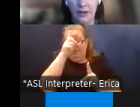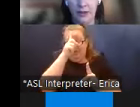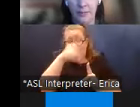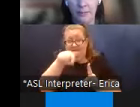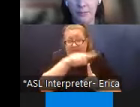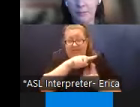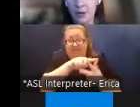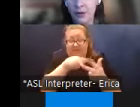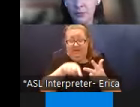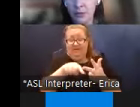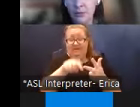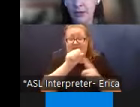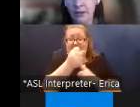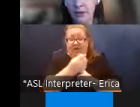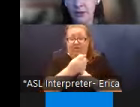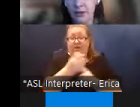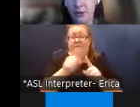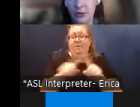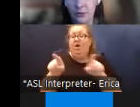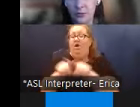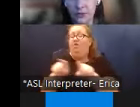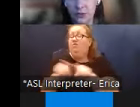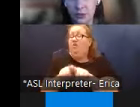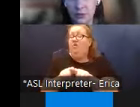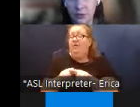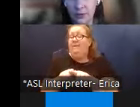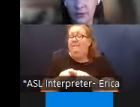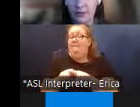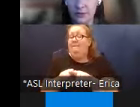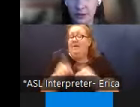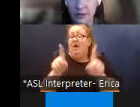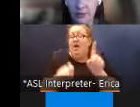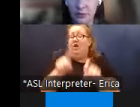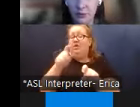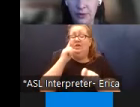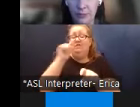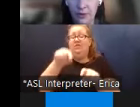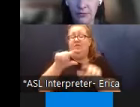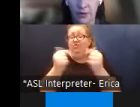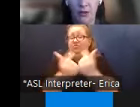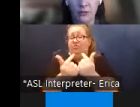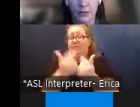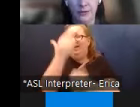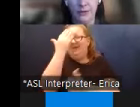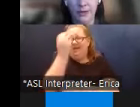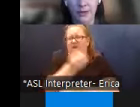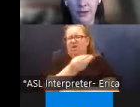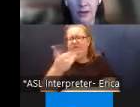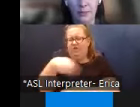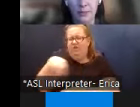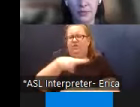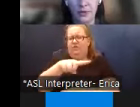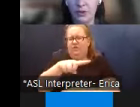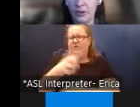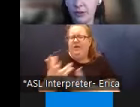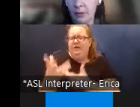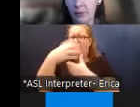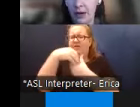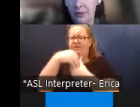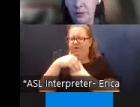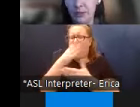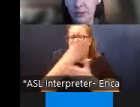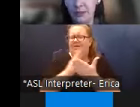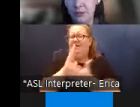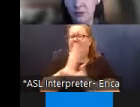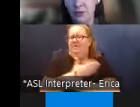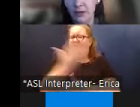scenarios, but also maybe I think a question for this group. I know that there's a few of you that have been involved with some of our